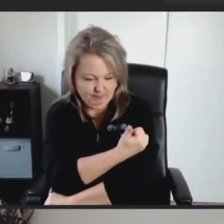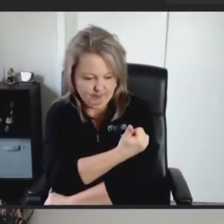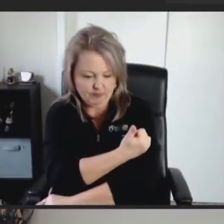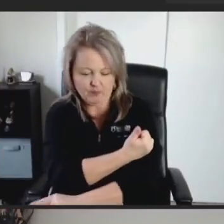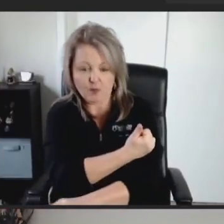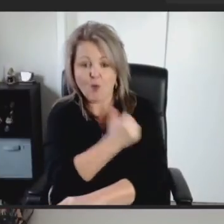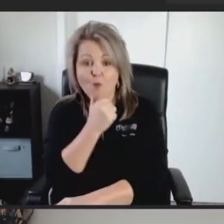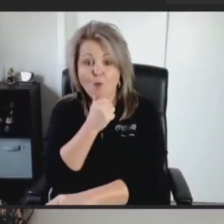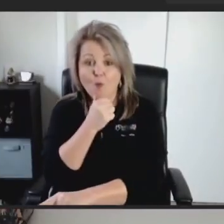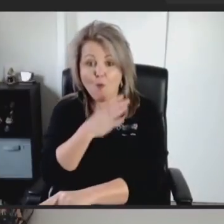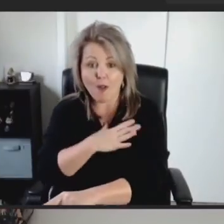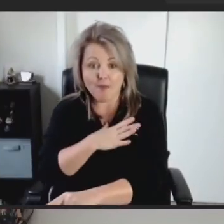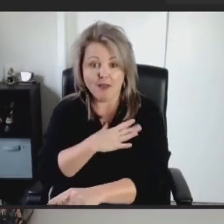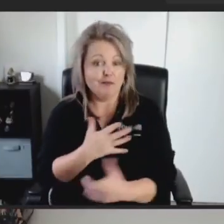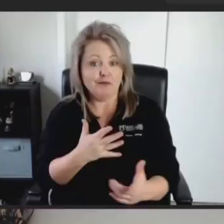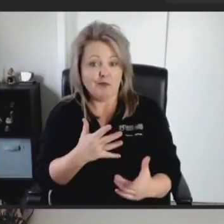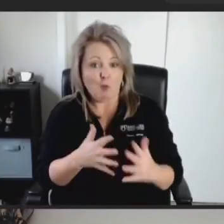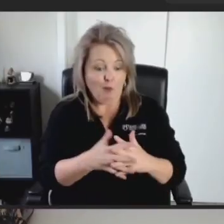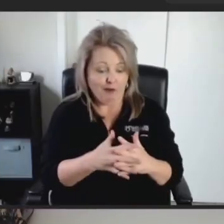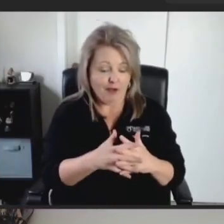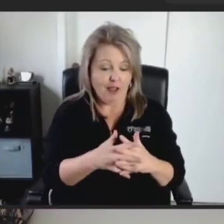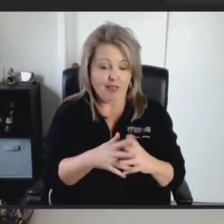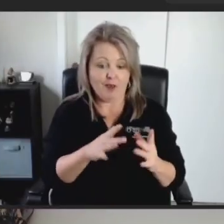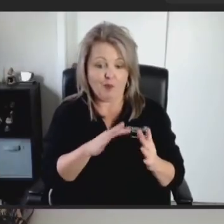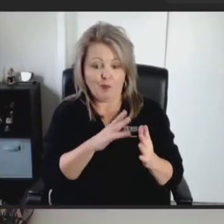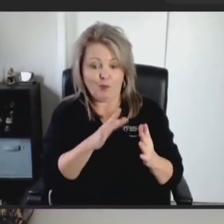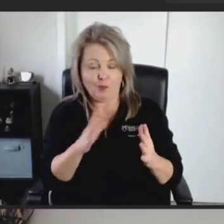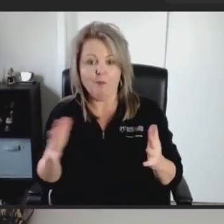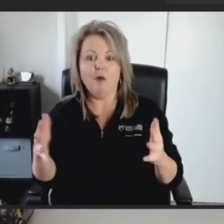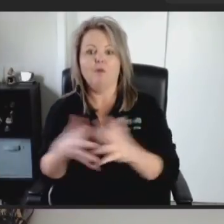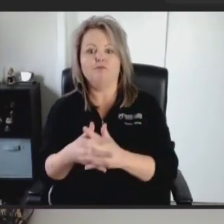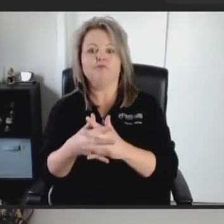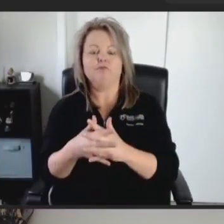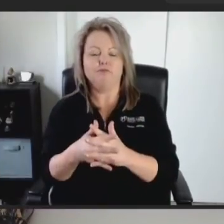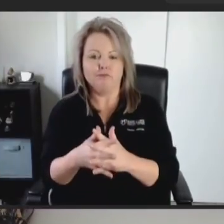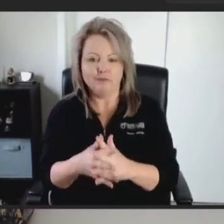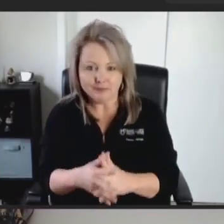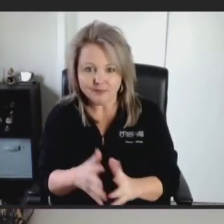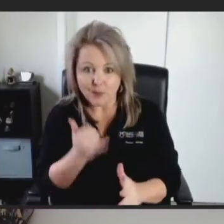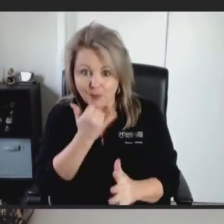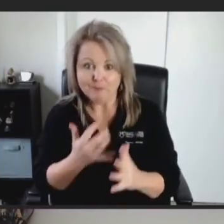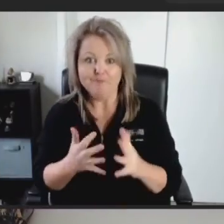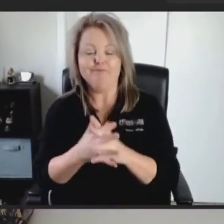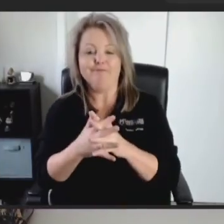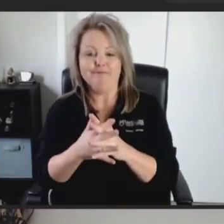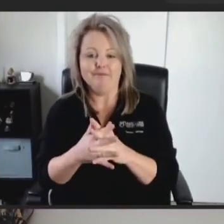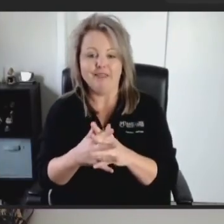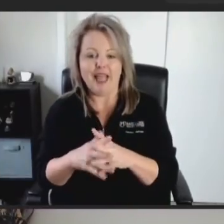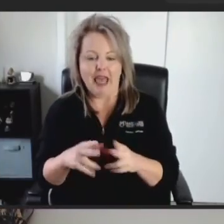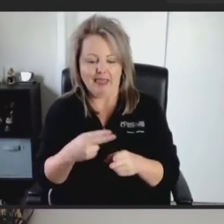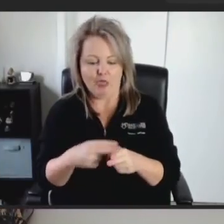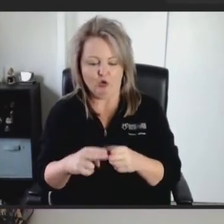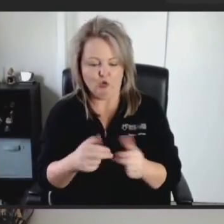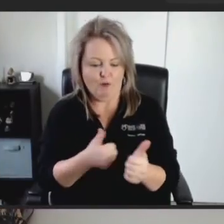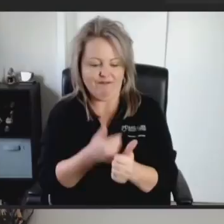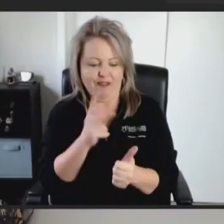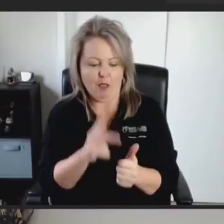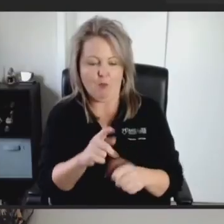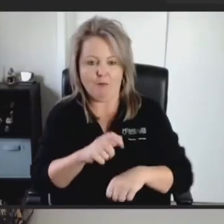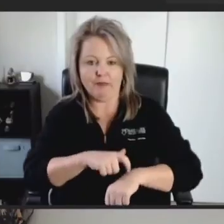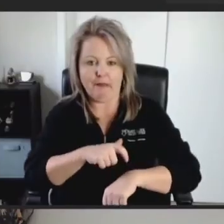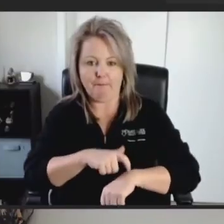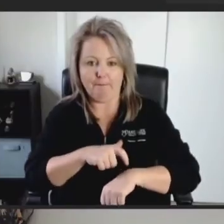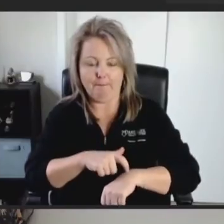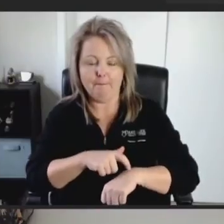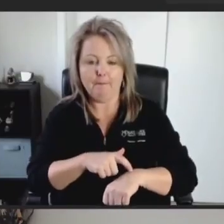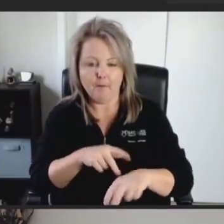who become pregnant during the course of the short follow-up time afterwards. And